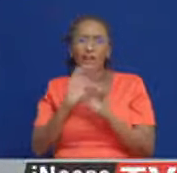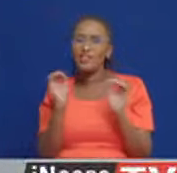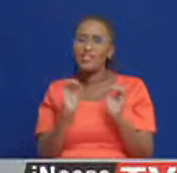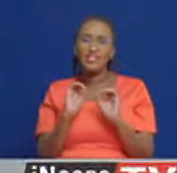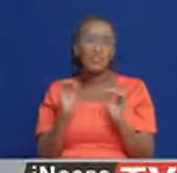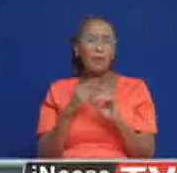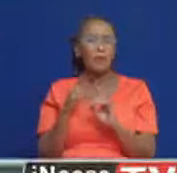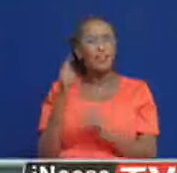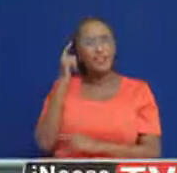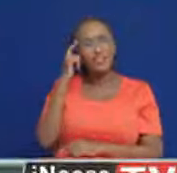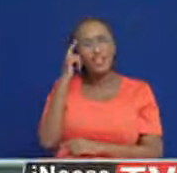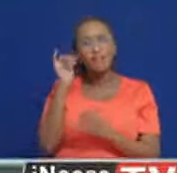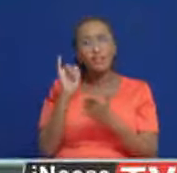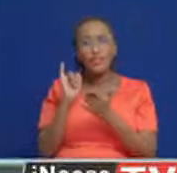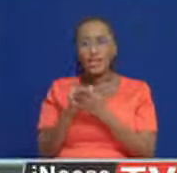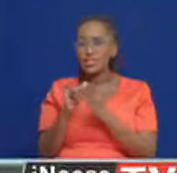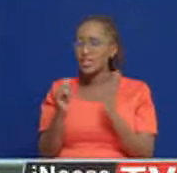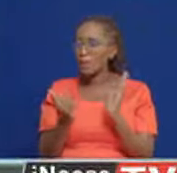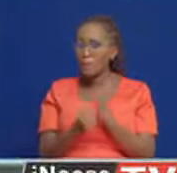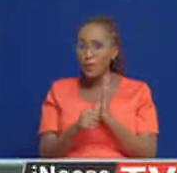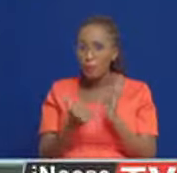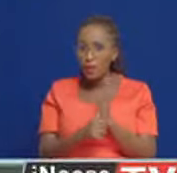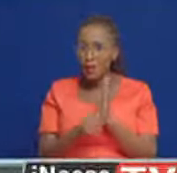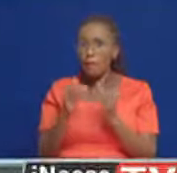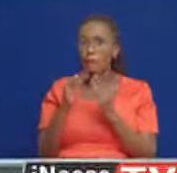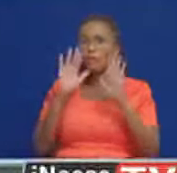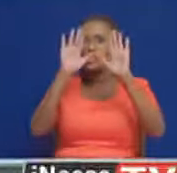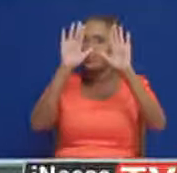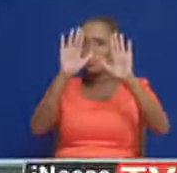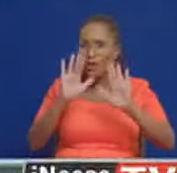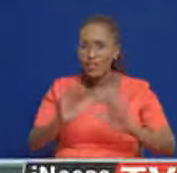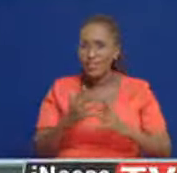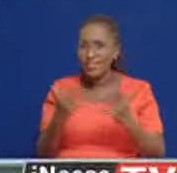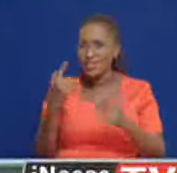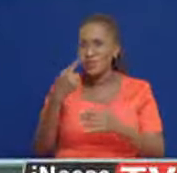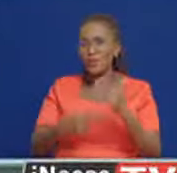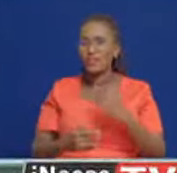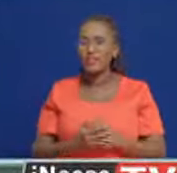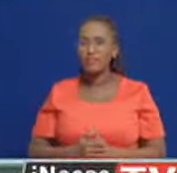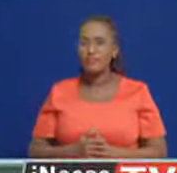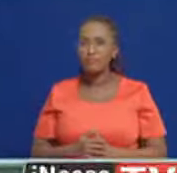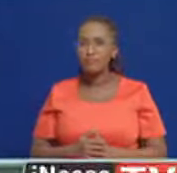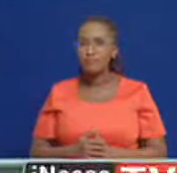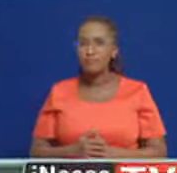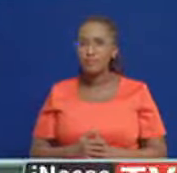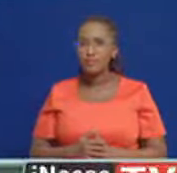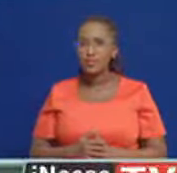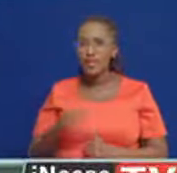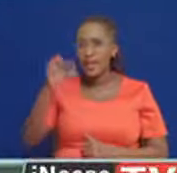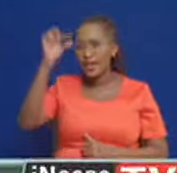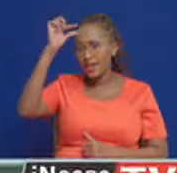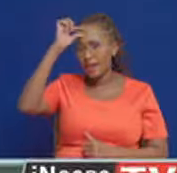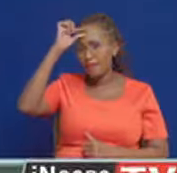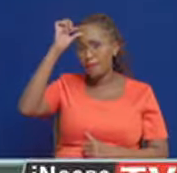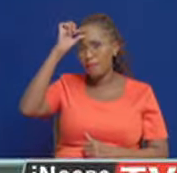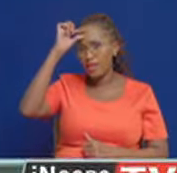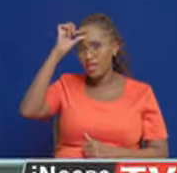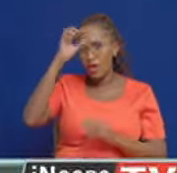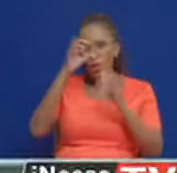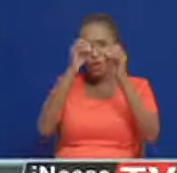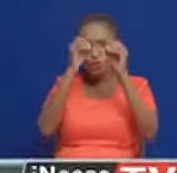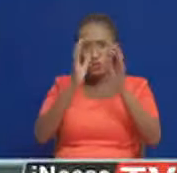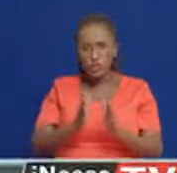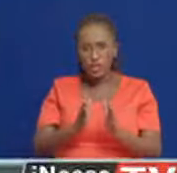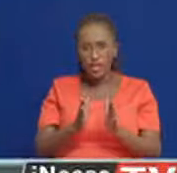actually the problem. But most importantly is for the government officials